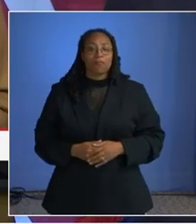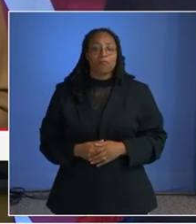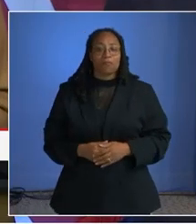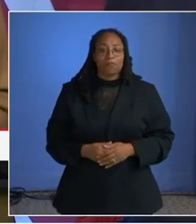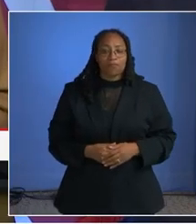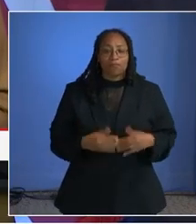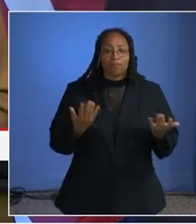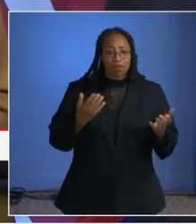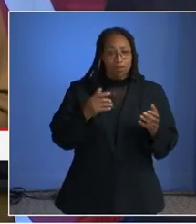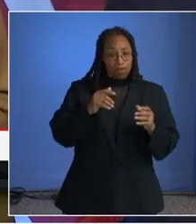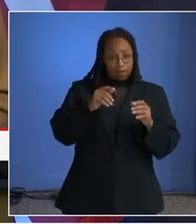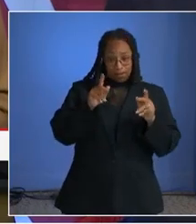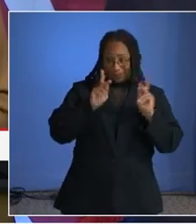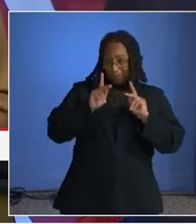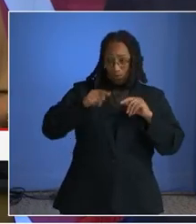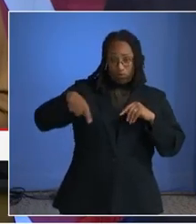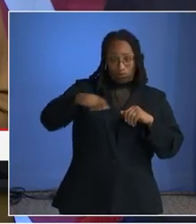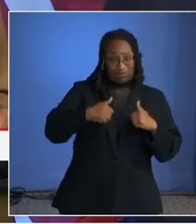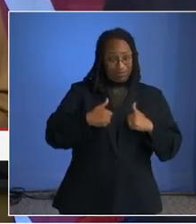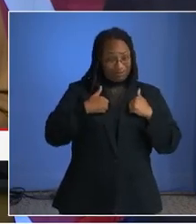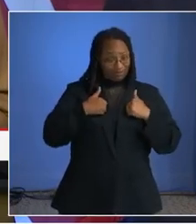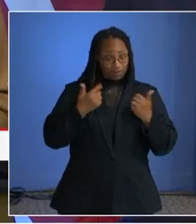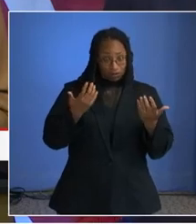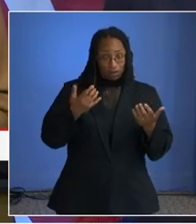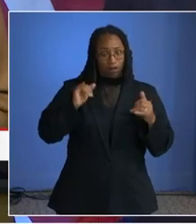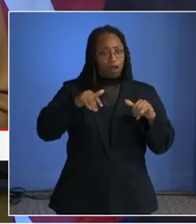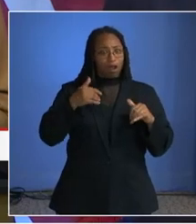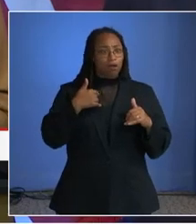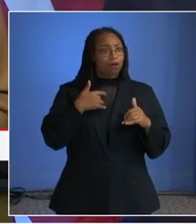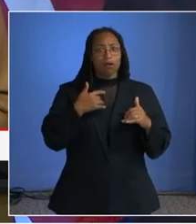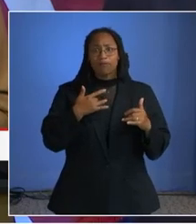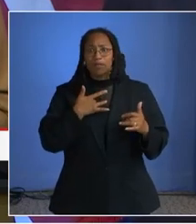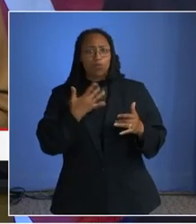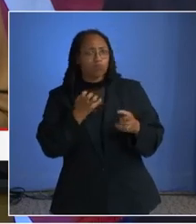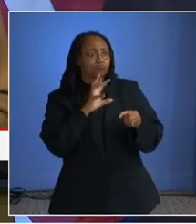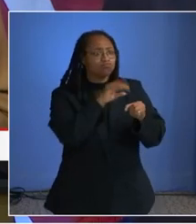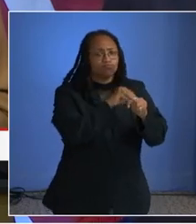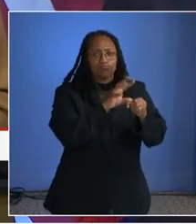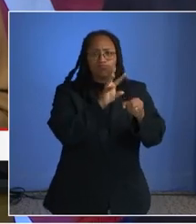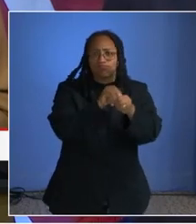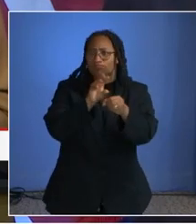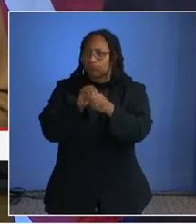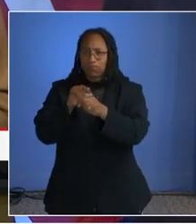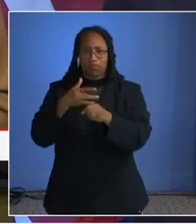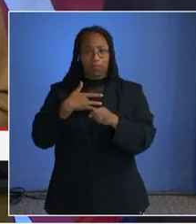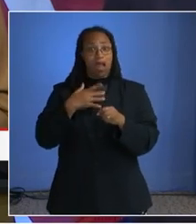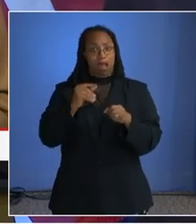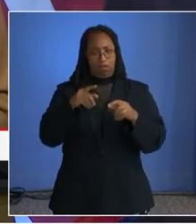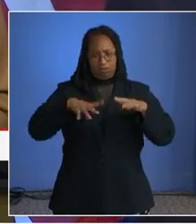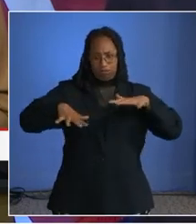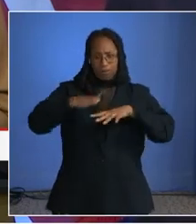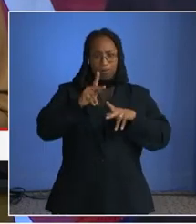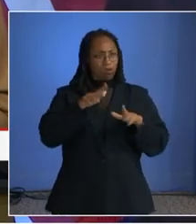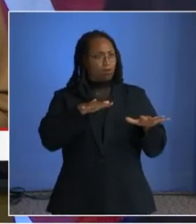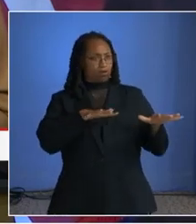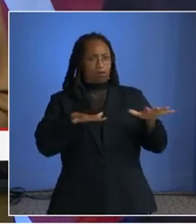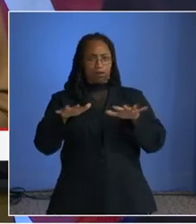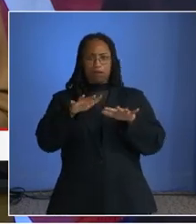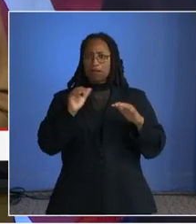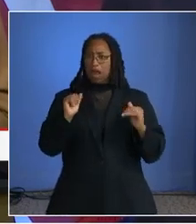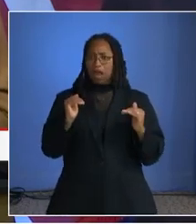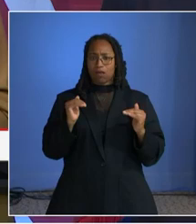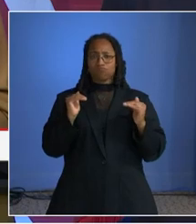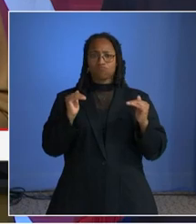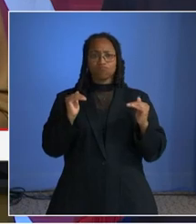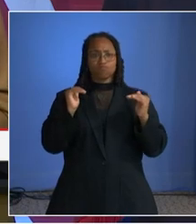and to be in public safety and justice and across the government. And also it allows us to really invest in them and for them to invest